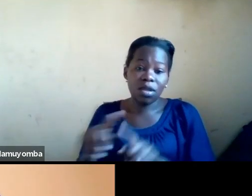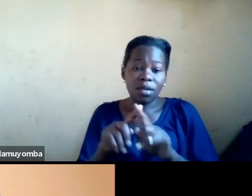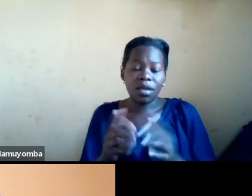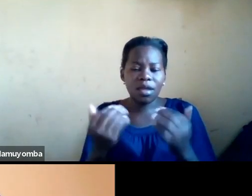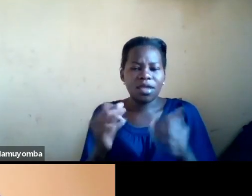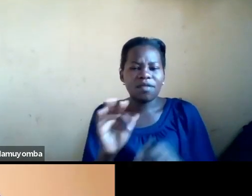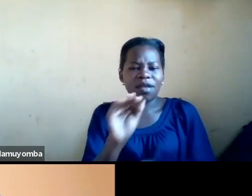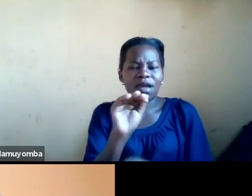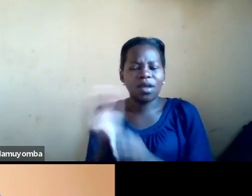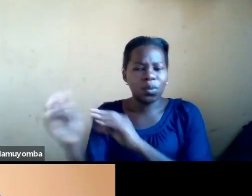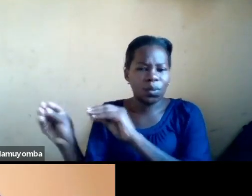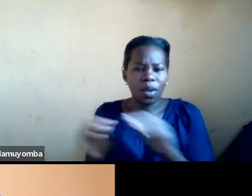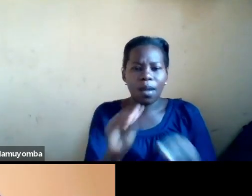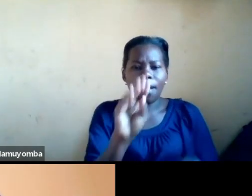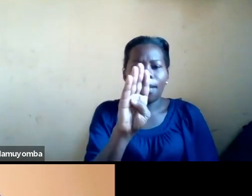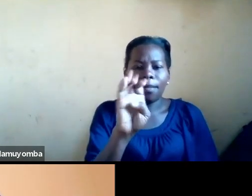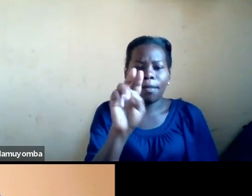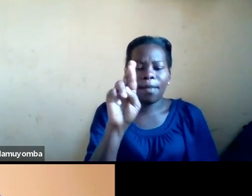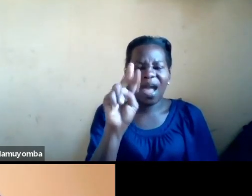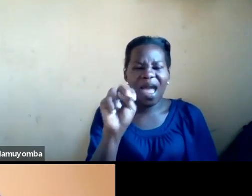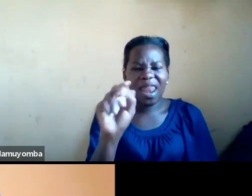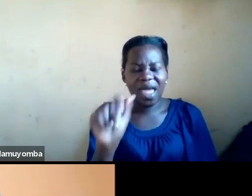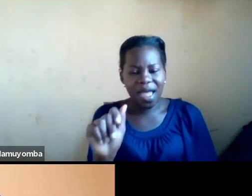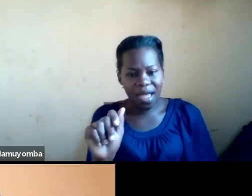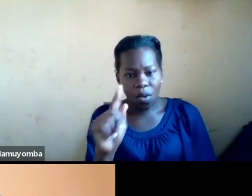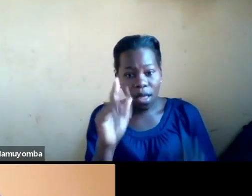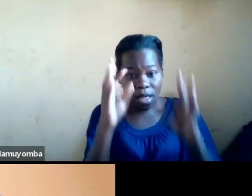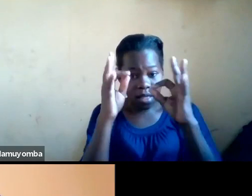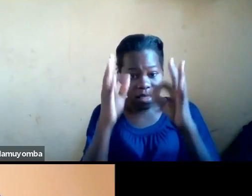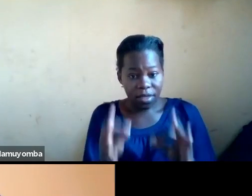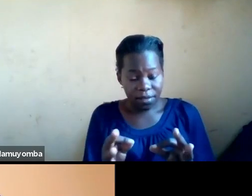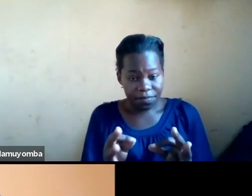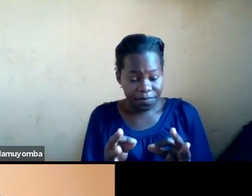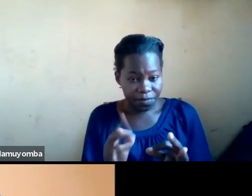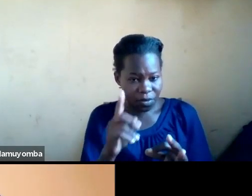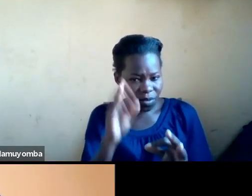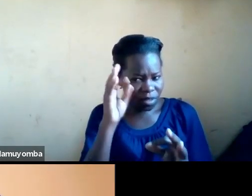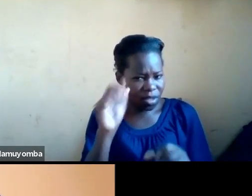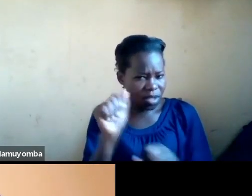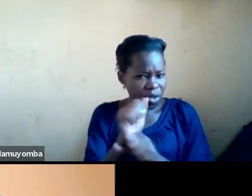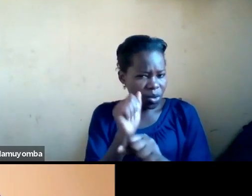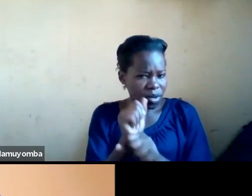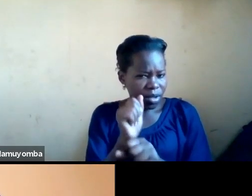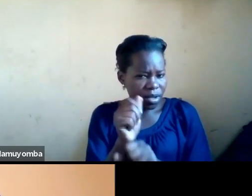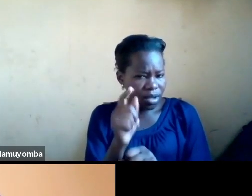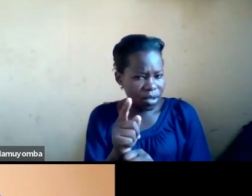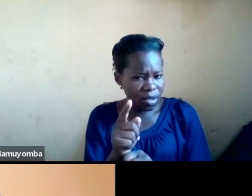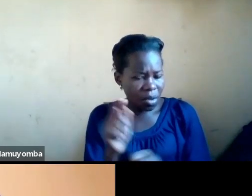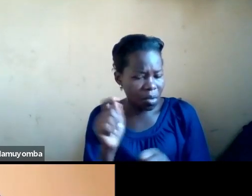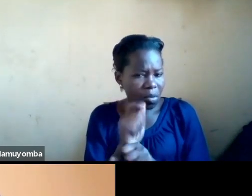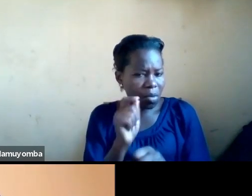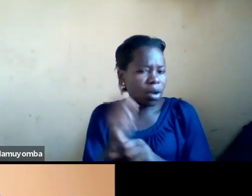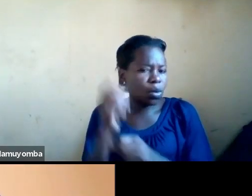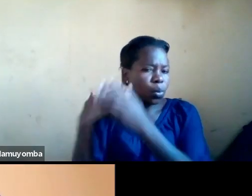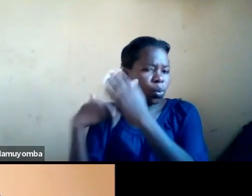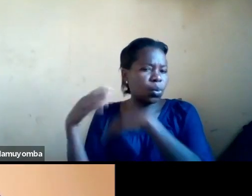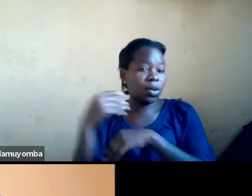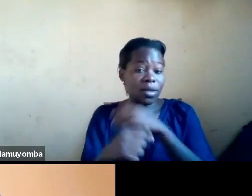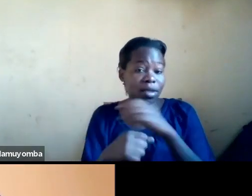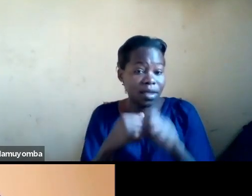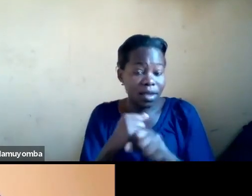Bana, if I might bring you on board, one of the things you did you have worked over the years has been